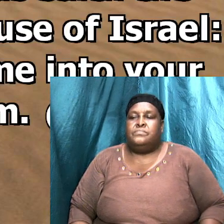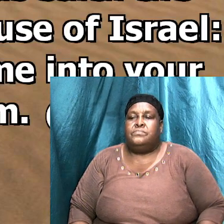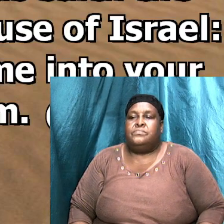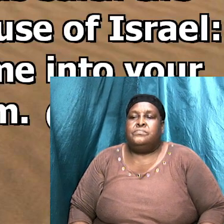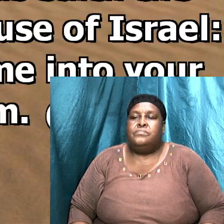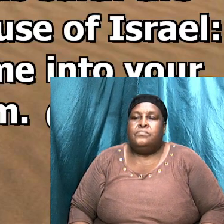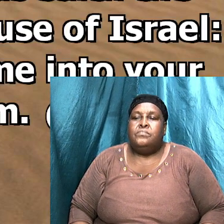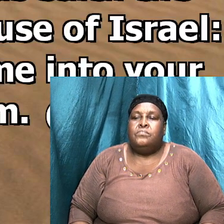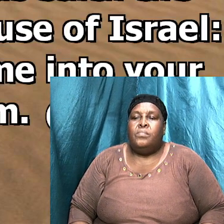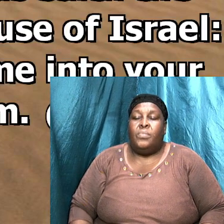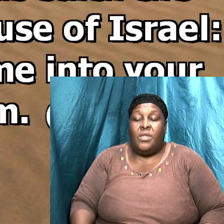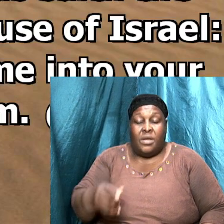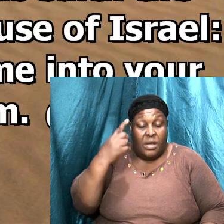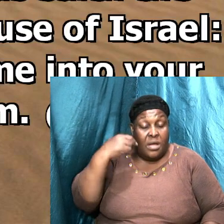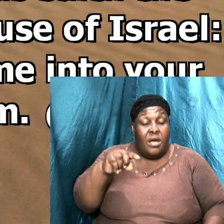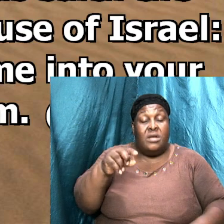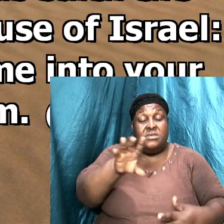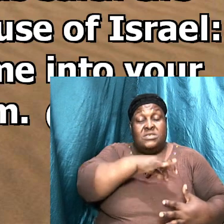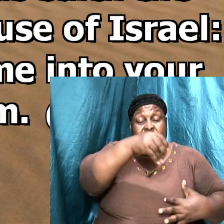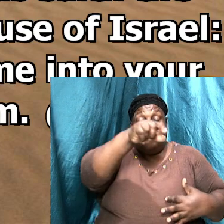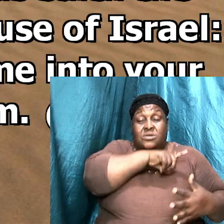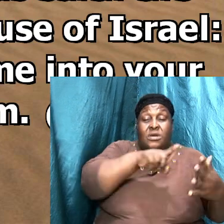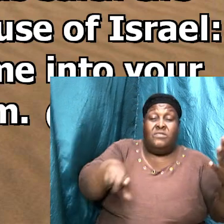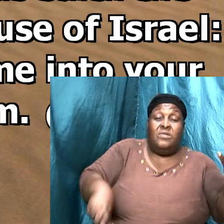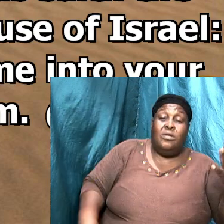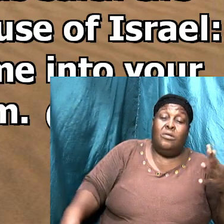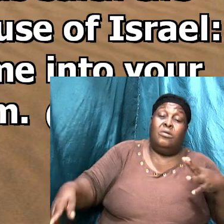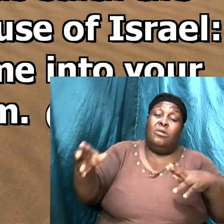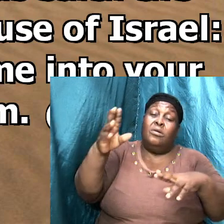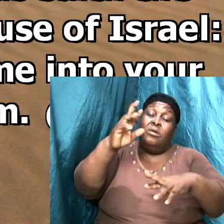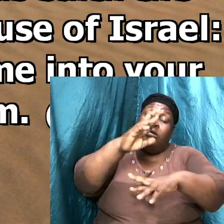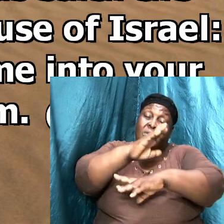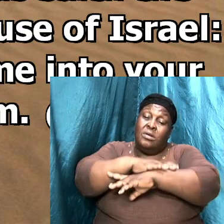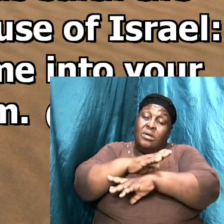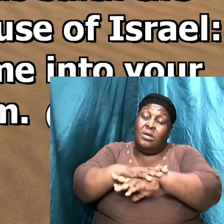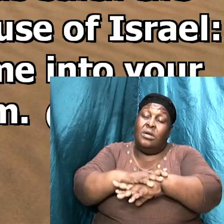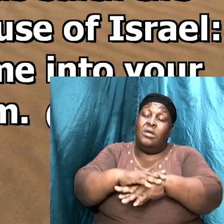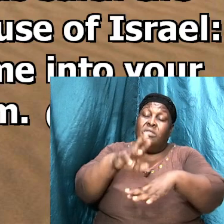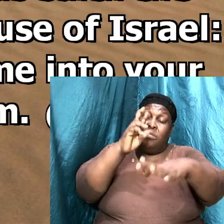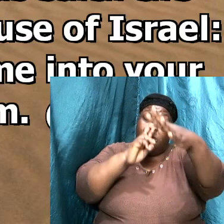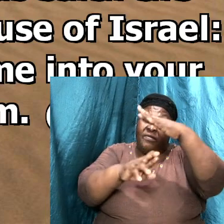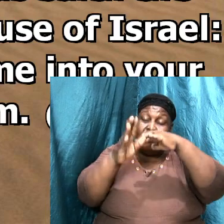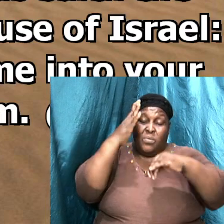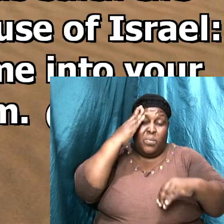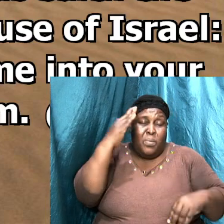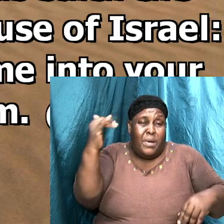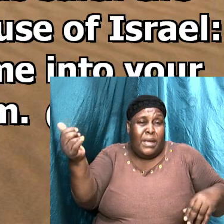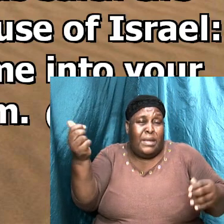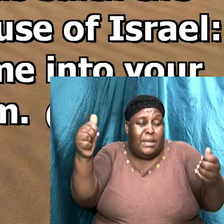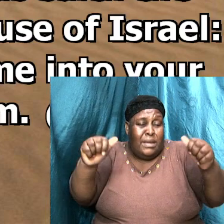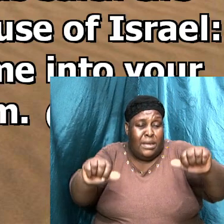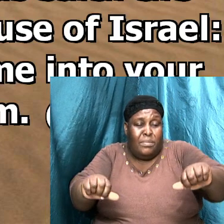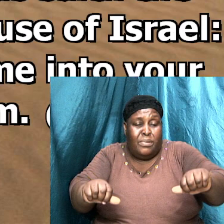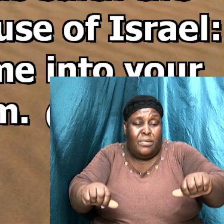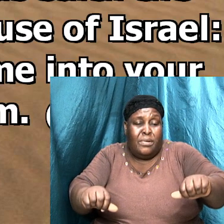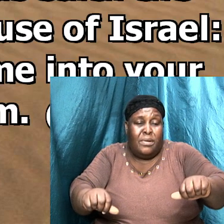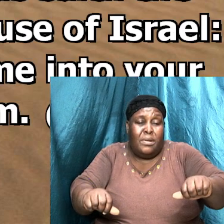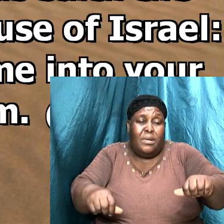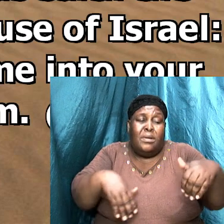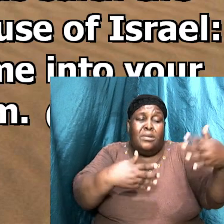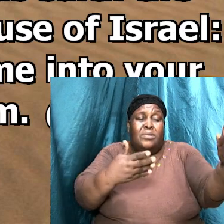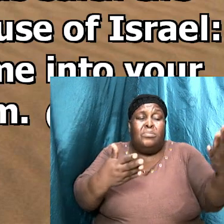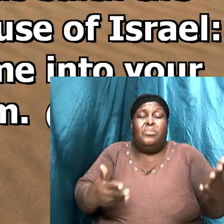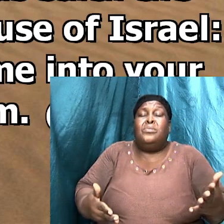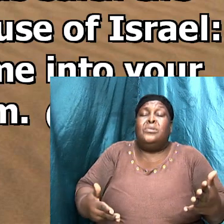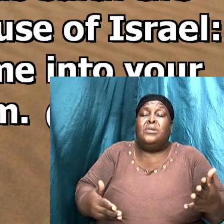So it was because the Spirit of the Lord rested upon the prophet while he was able to bring forth